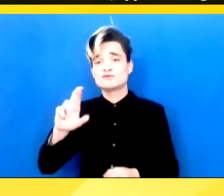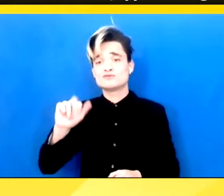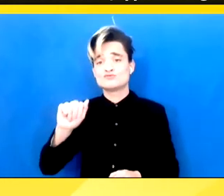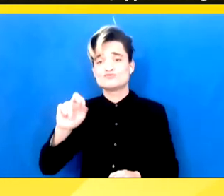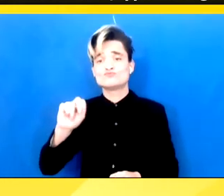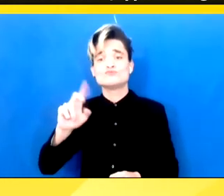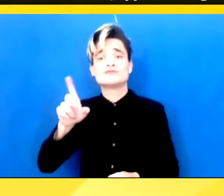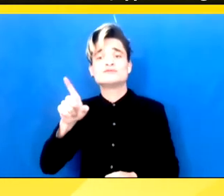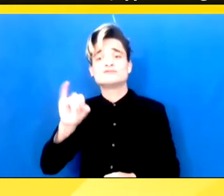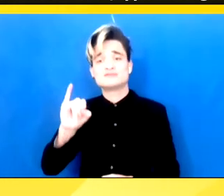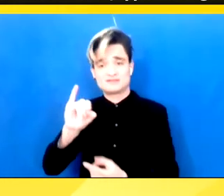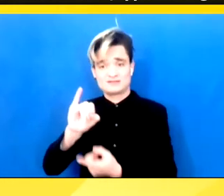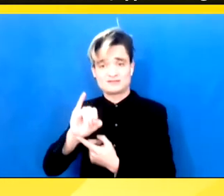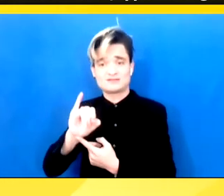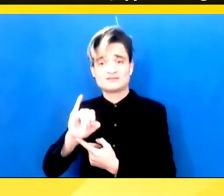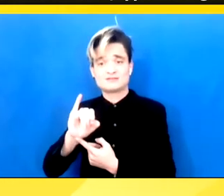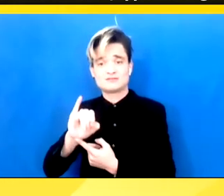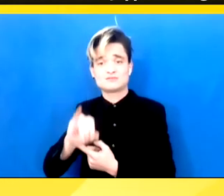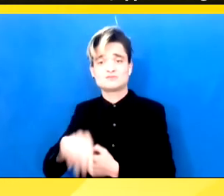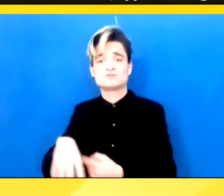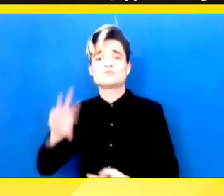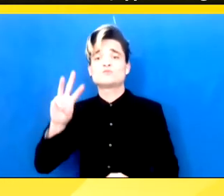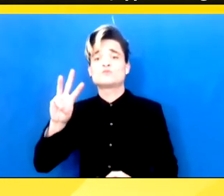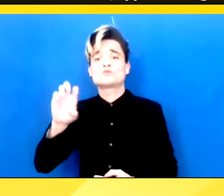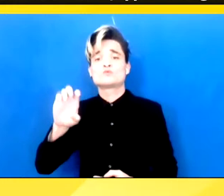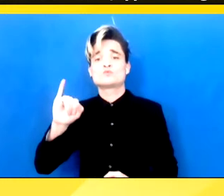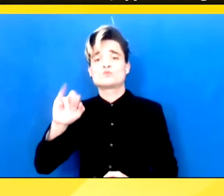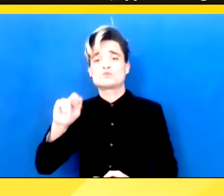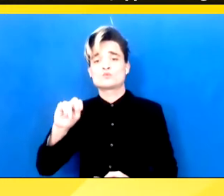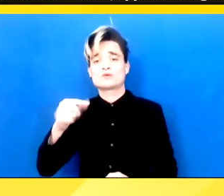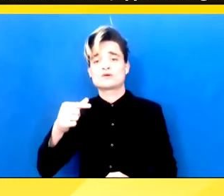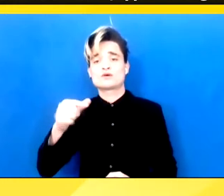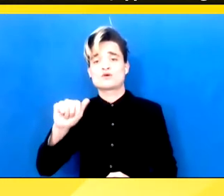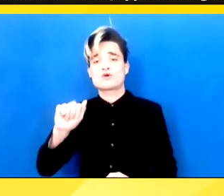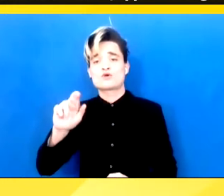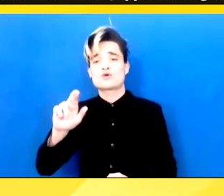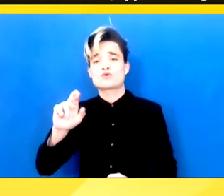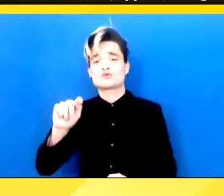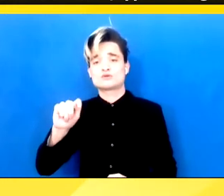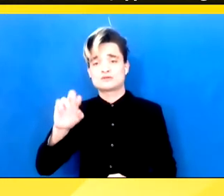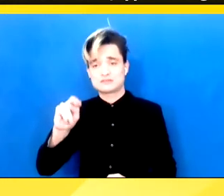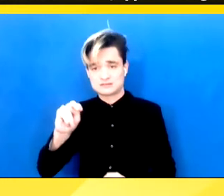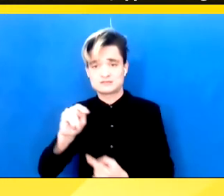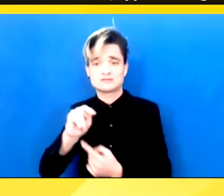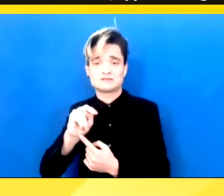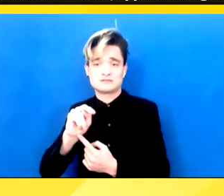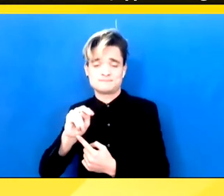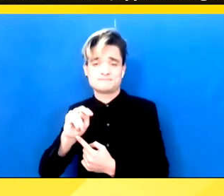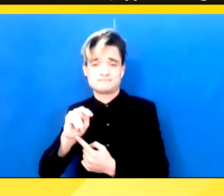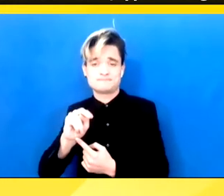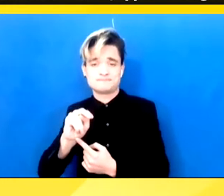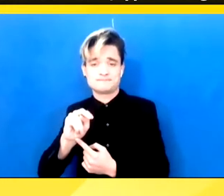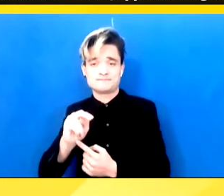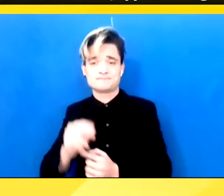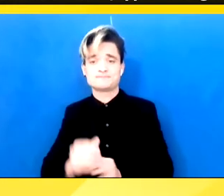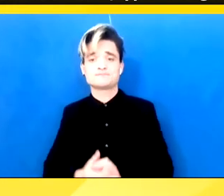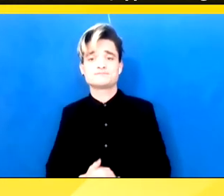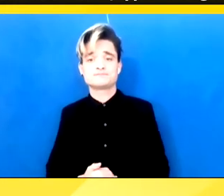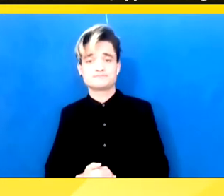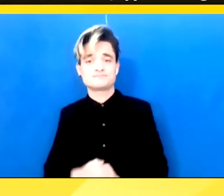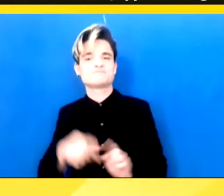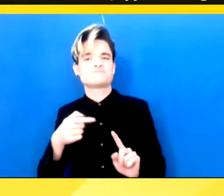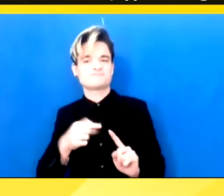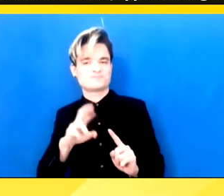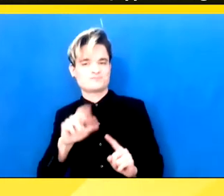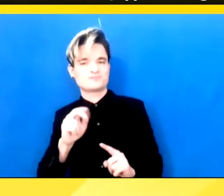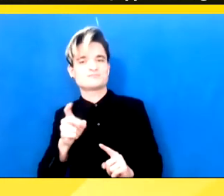to this broadcast right now. Thank you, Liz, and it is so great to be with all of you virtually.